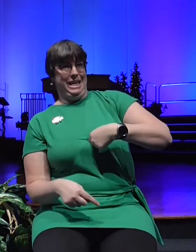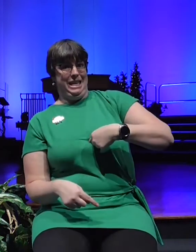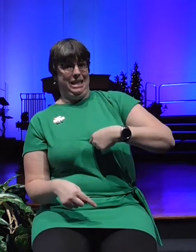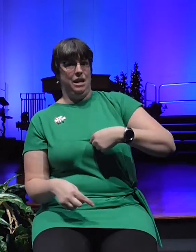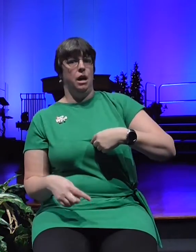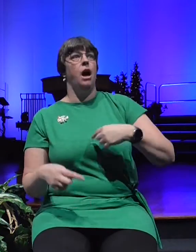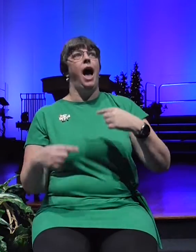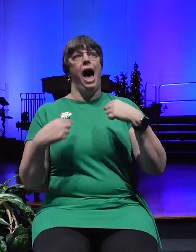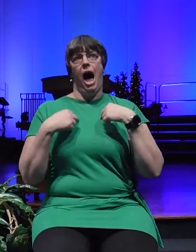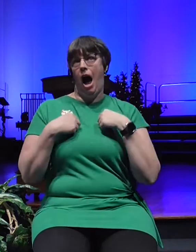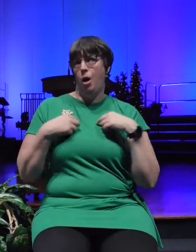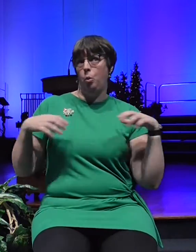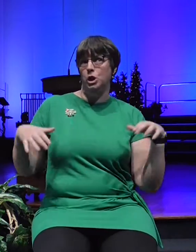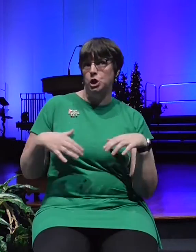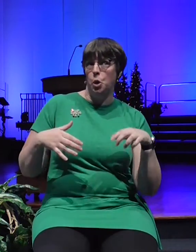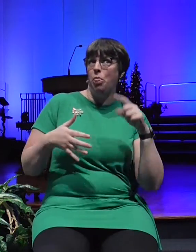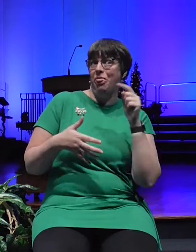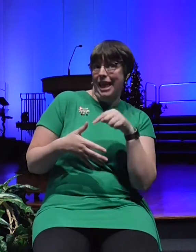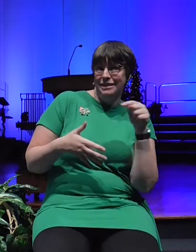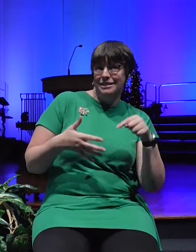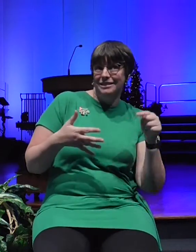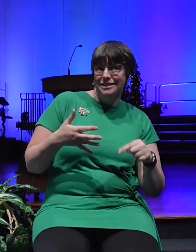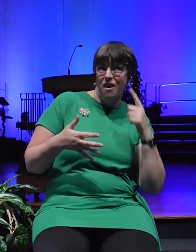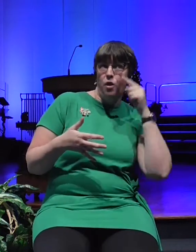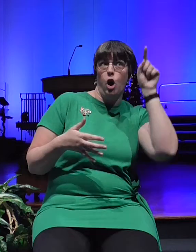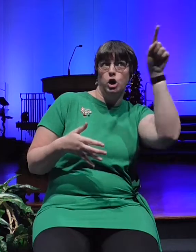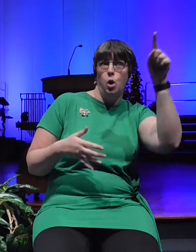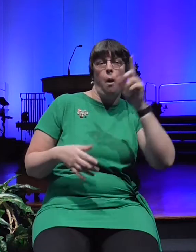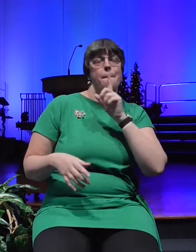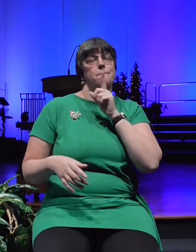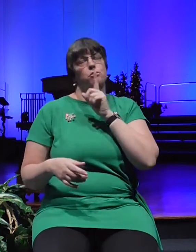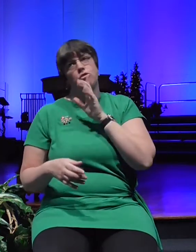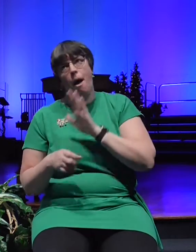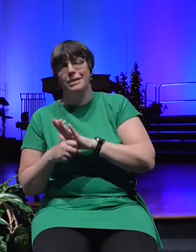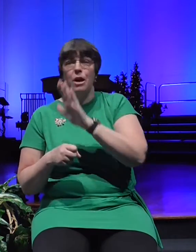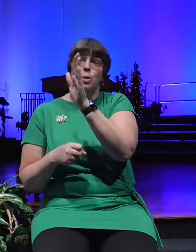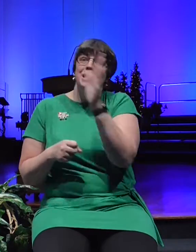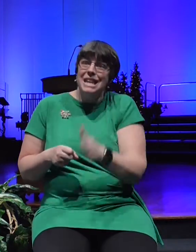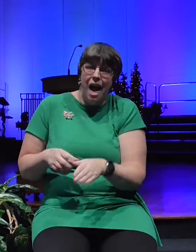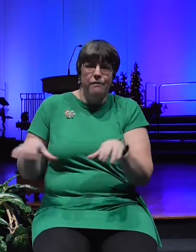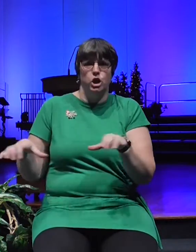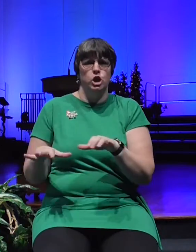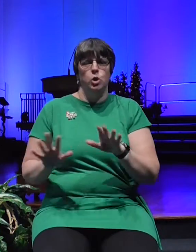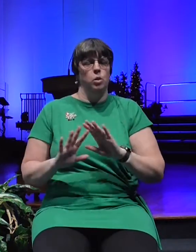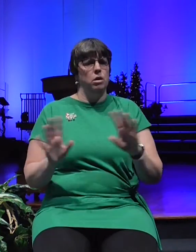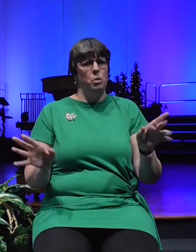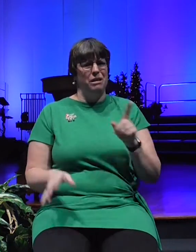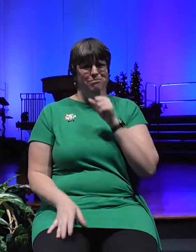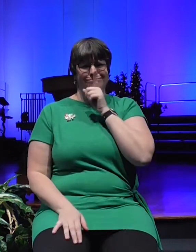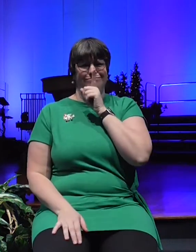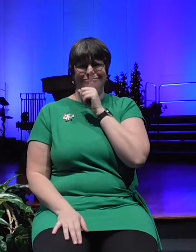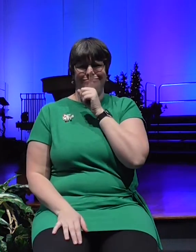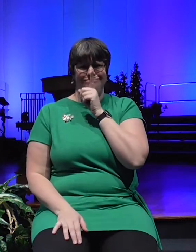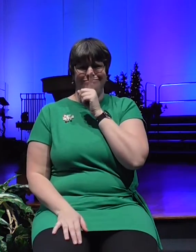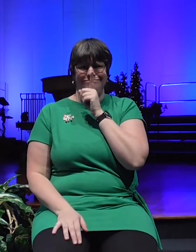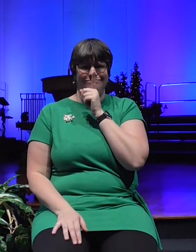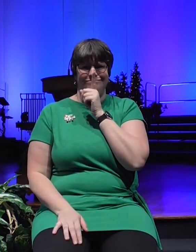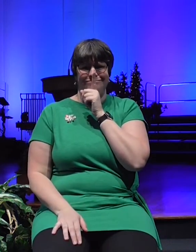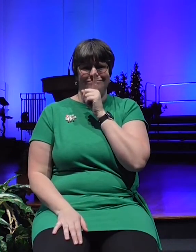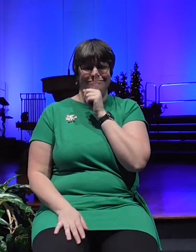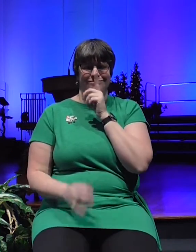for me and I'll do that for you. Or do this for me and I promise I'll never do that again. We don't see it necessarily that